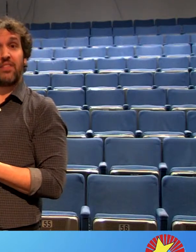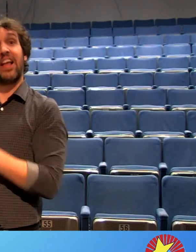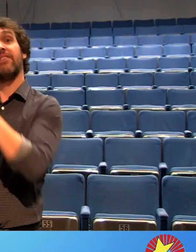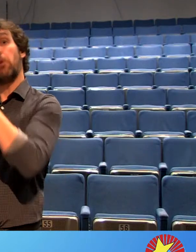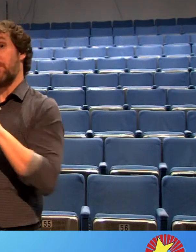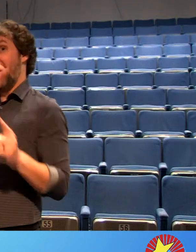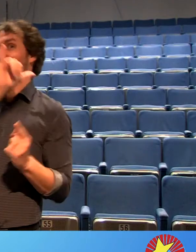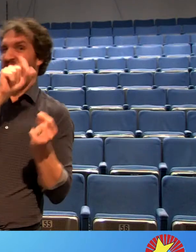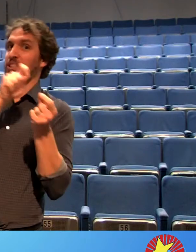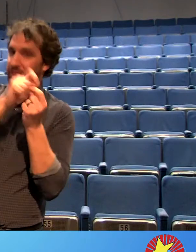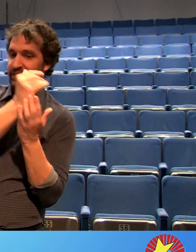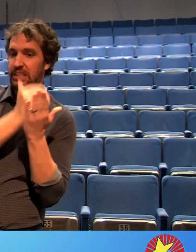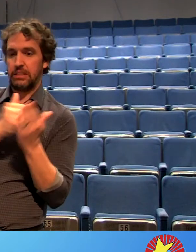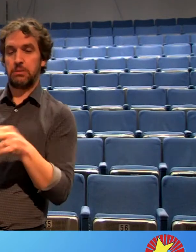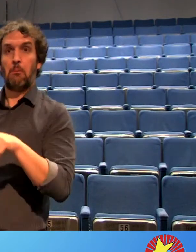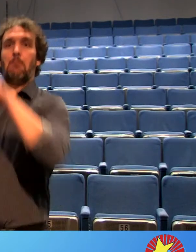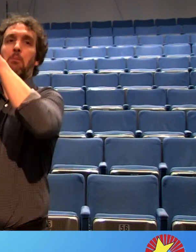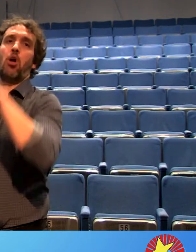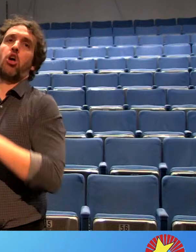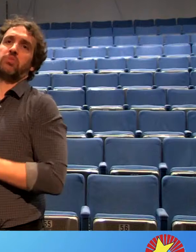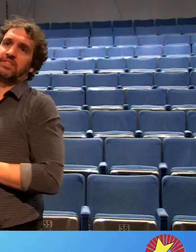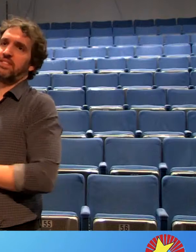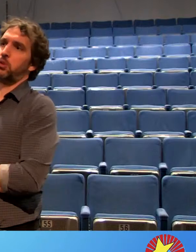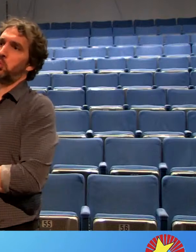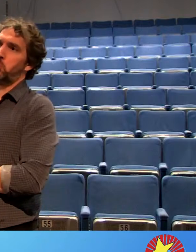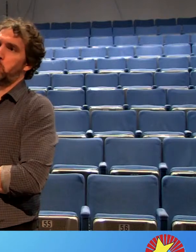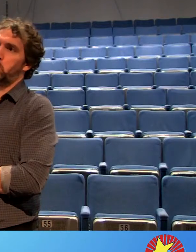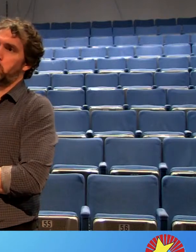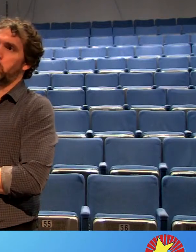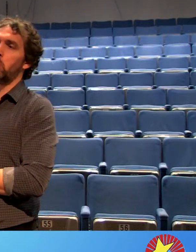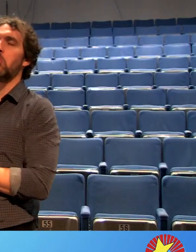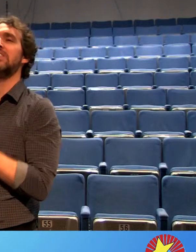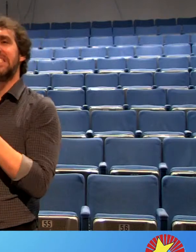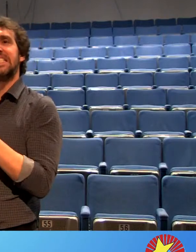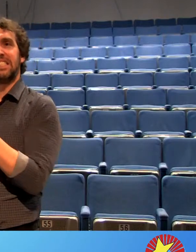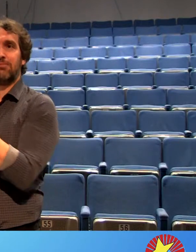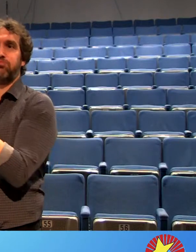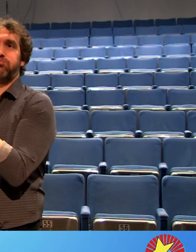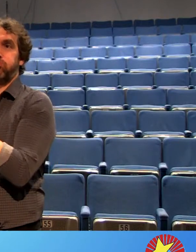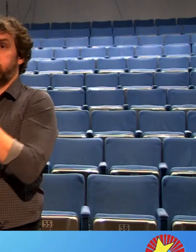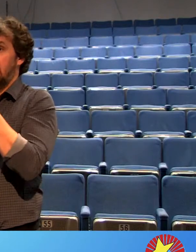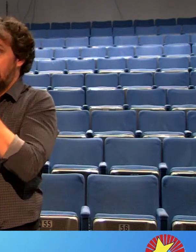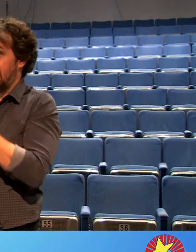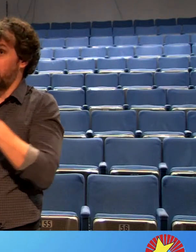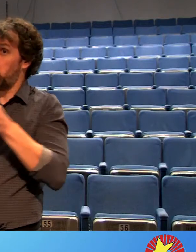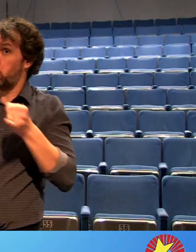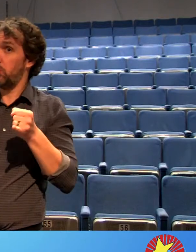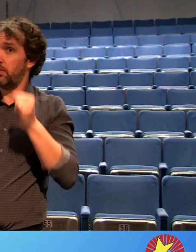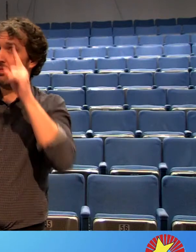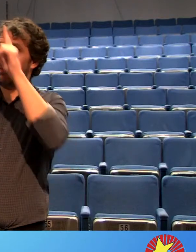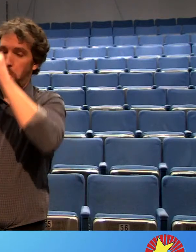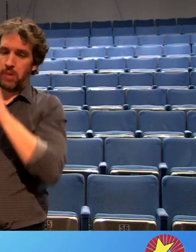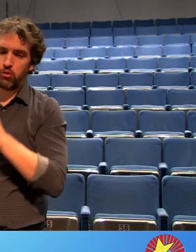From grades 6 to 12, the vocabulary retention increased from